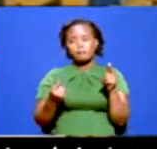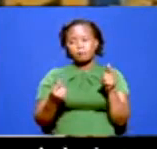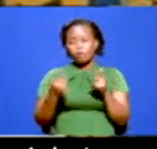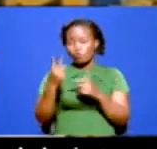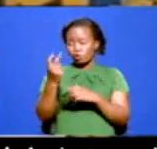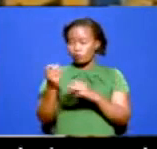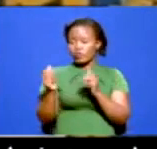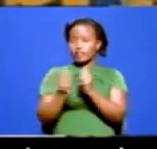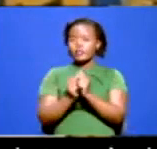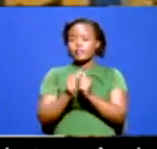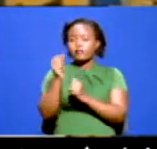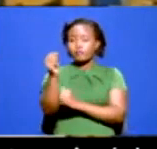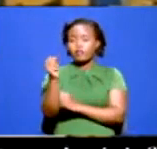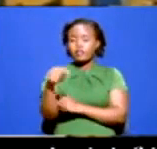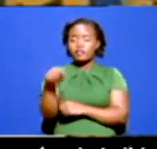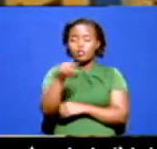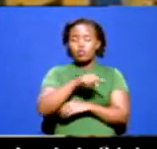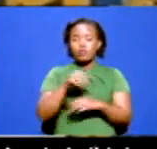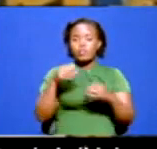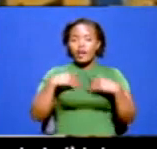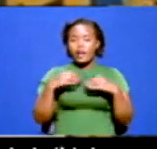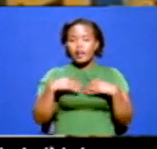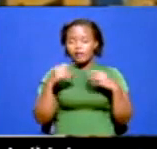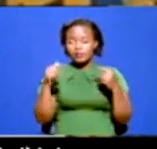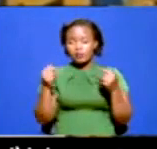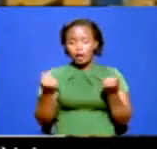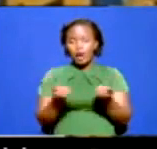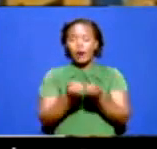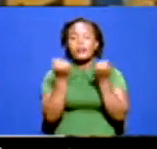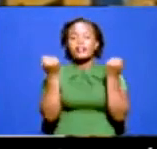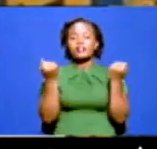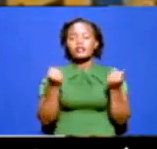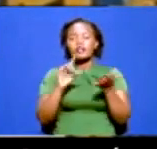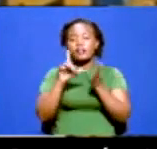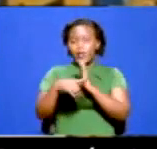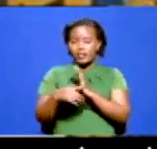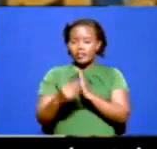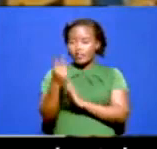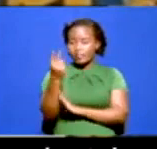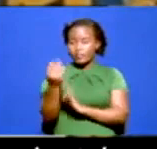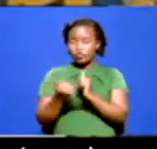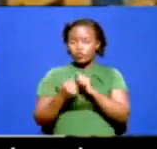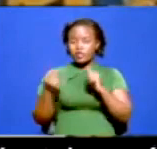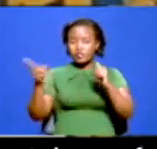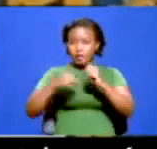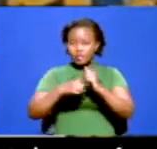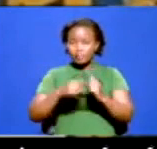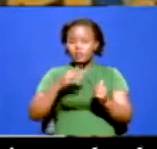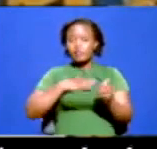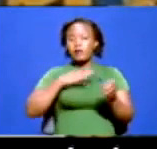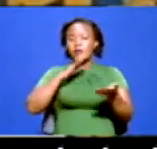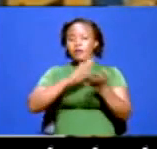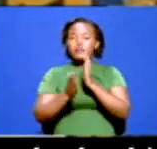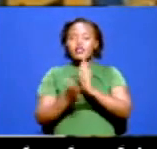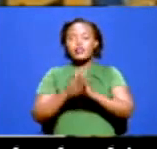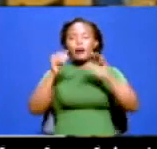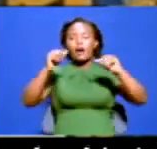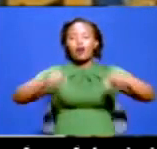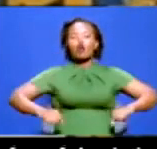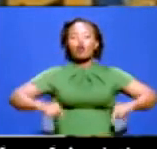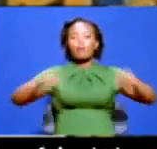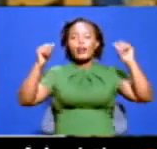2015. We had the incident. Then 2016, I became the commander of the army,